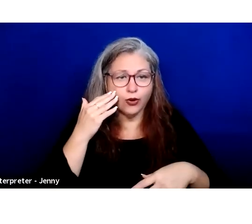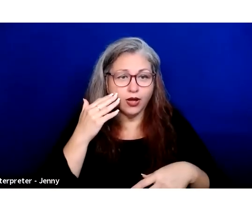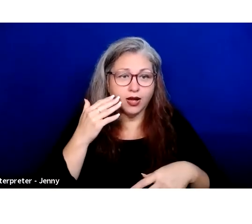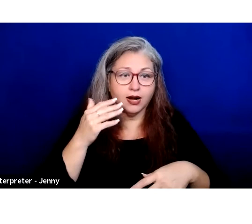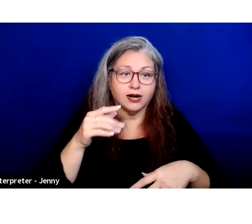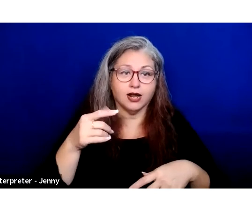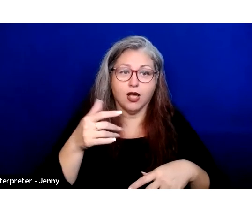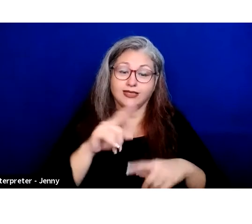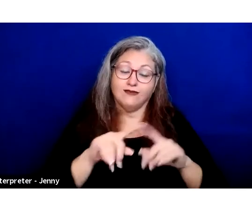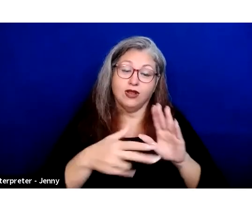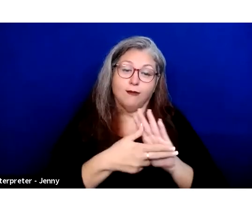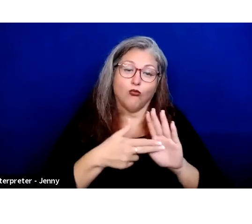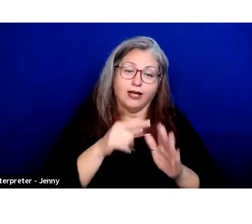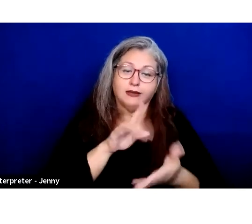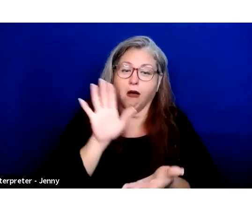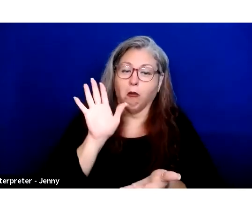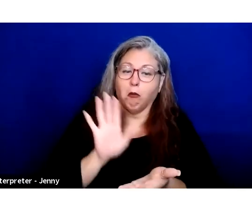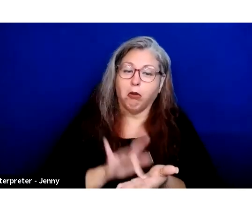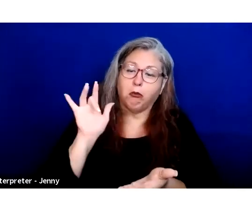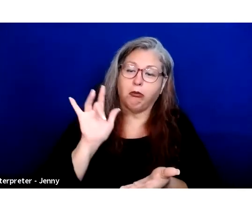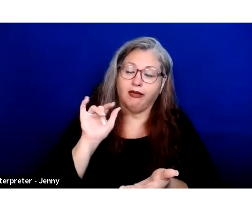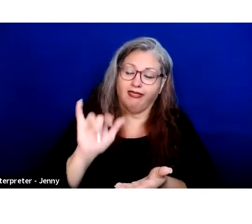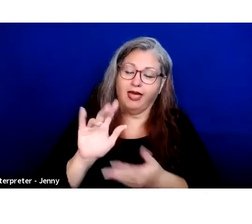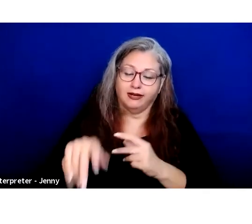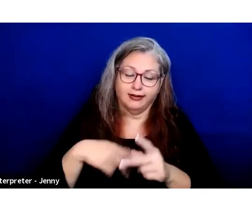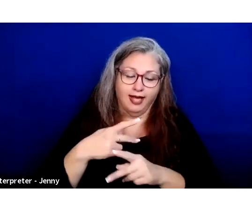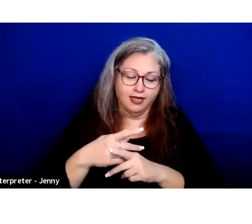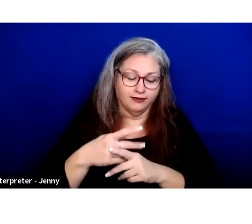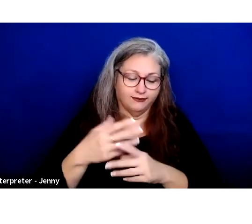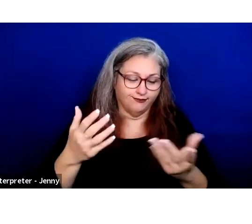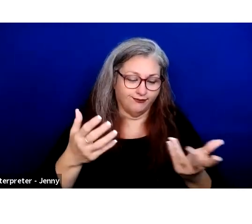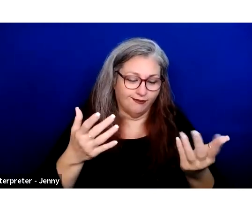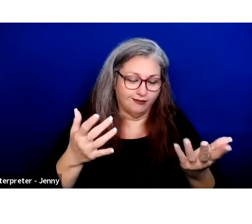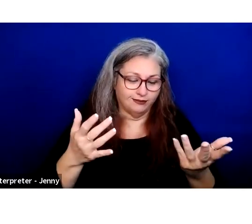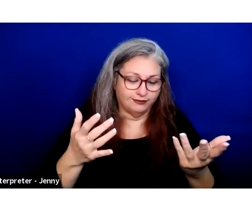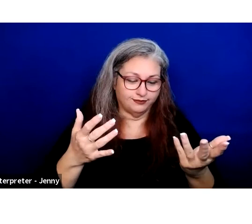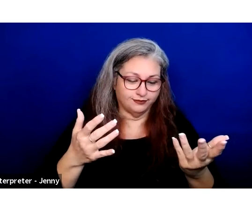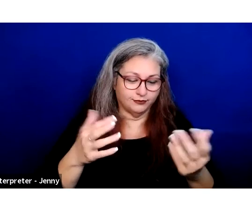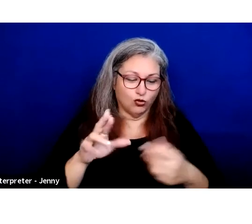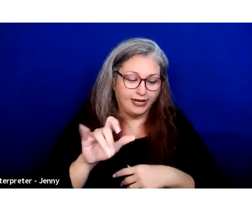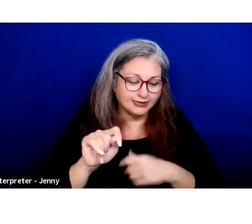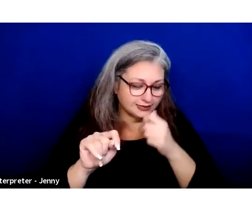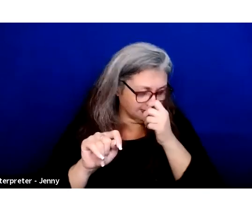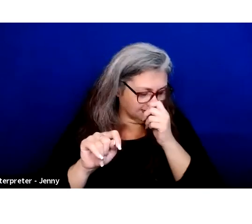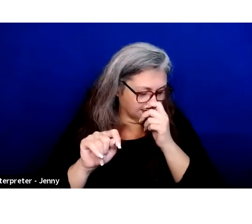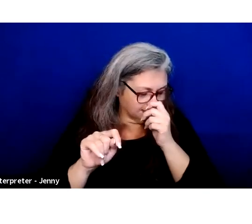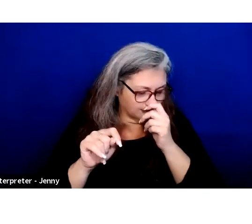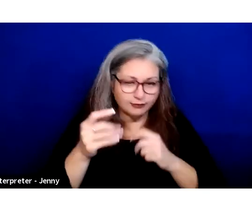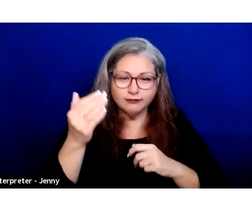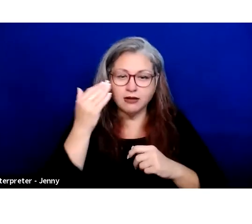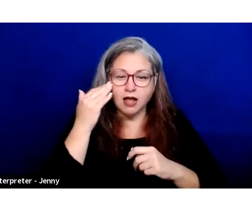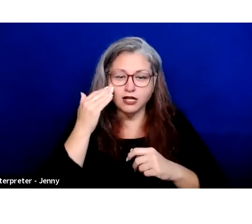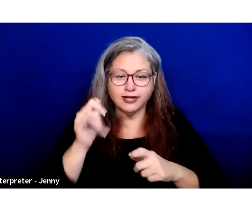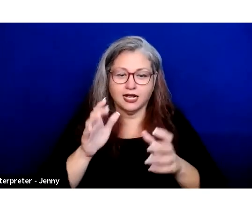brands are taking advantage of, the kind of the racist understandings that